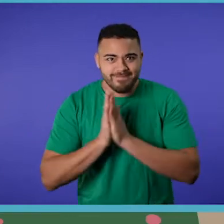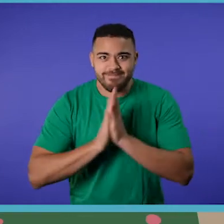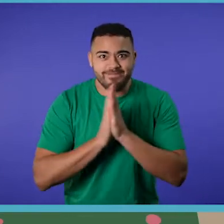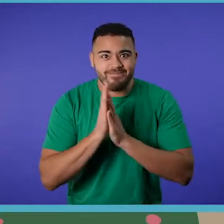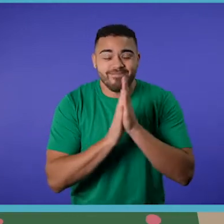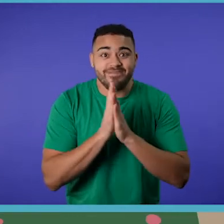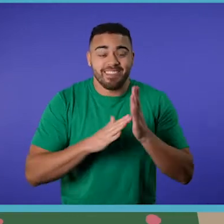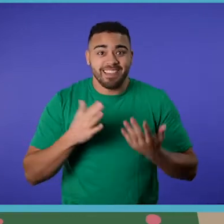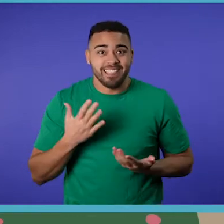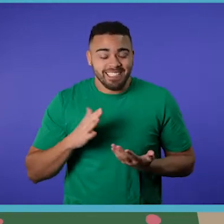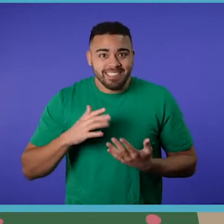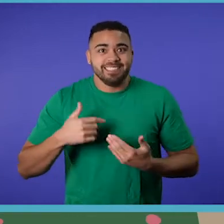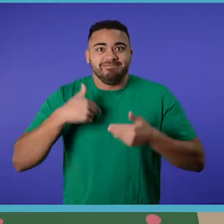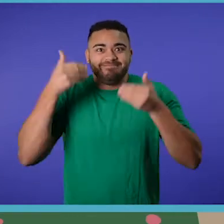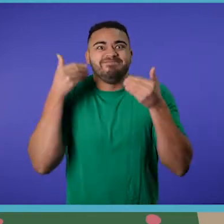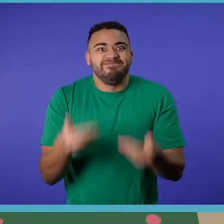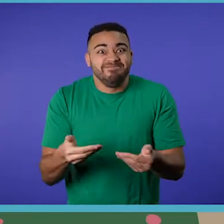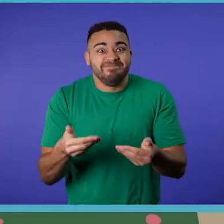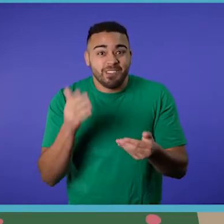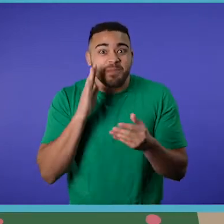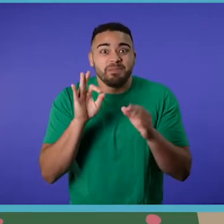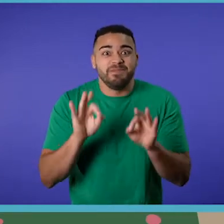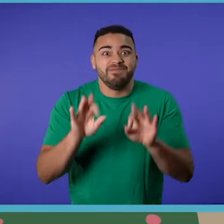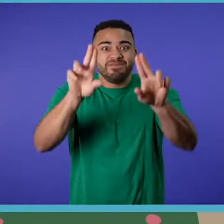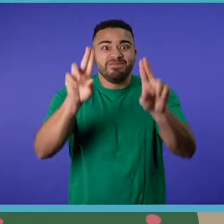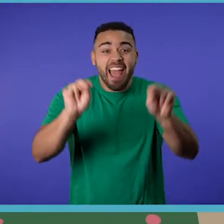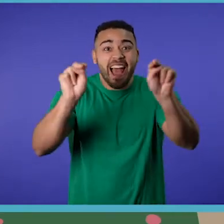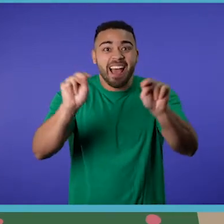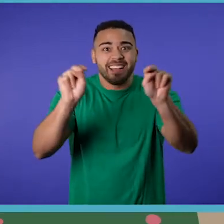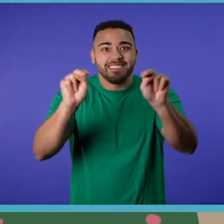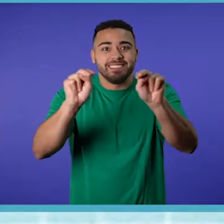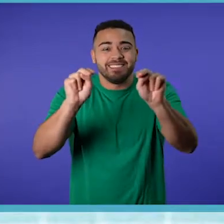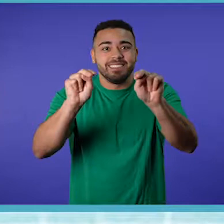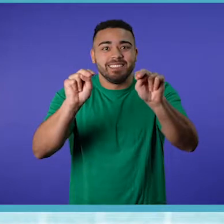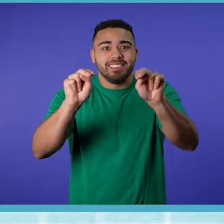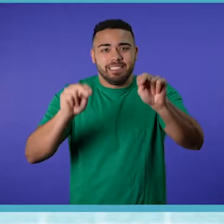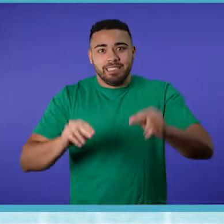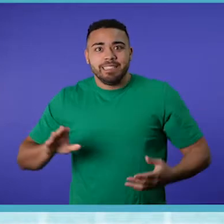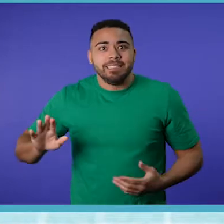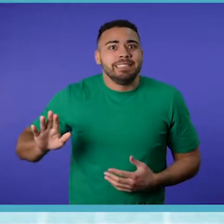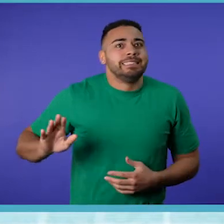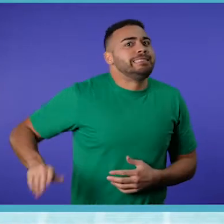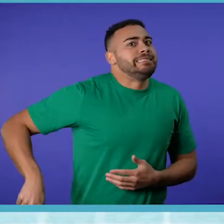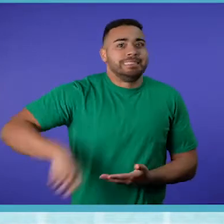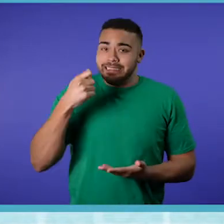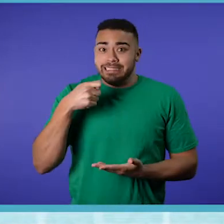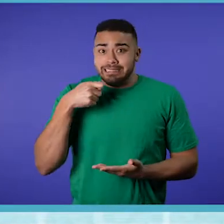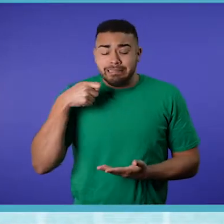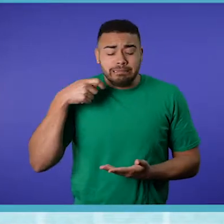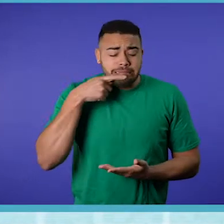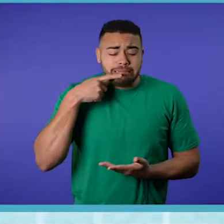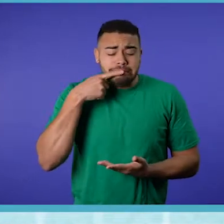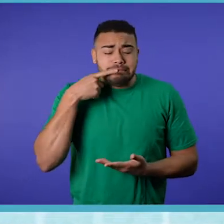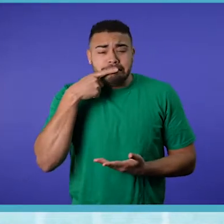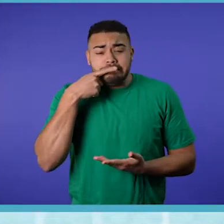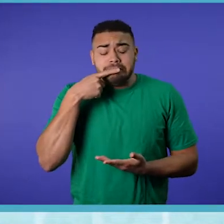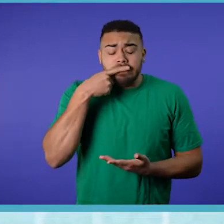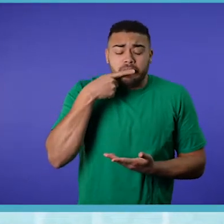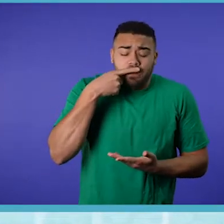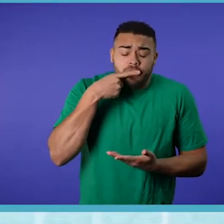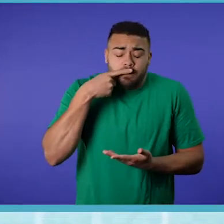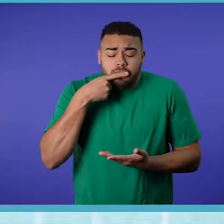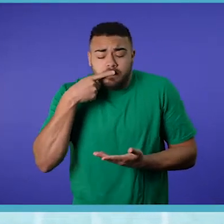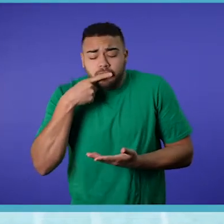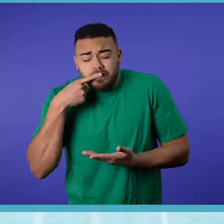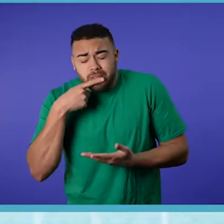quest number 1. Brushing, he thought. This will be fun. But 2 whole minutes felt really long.